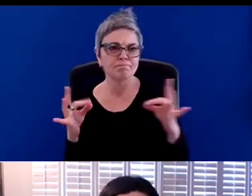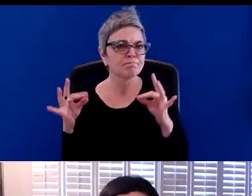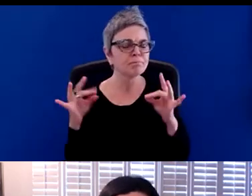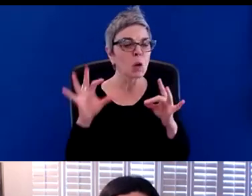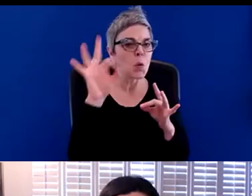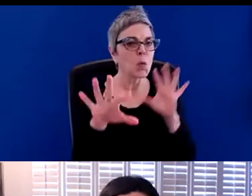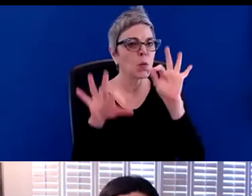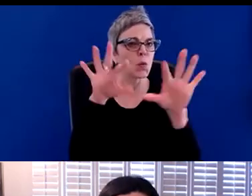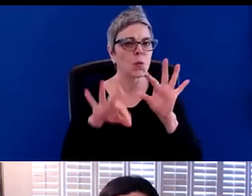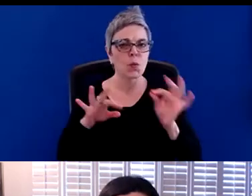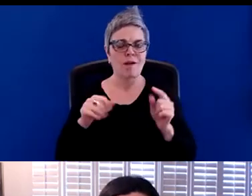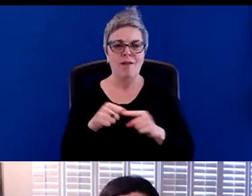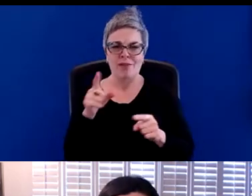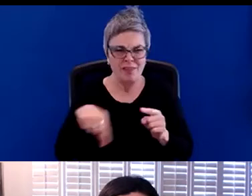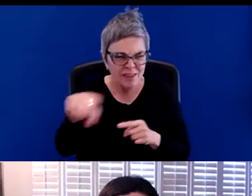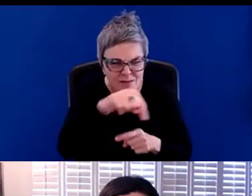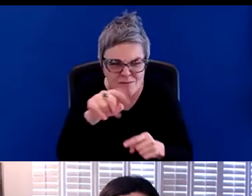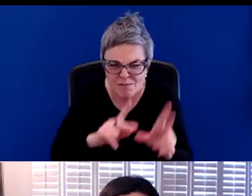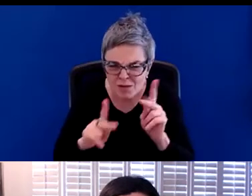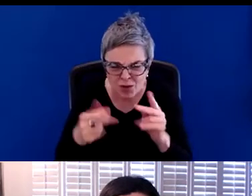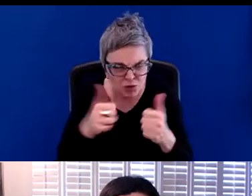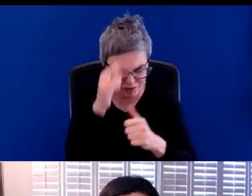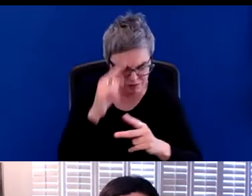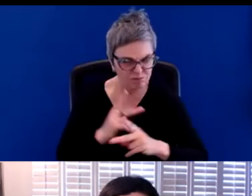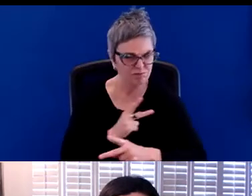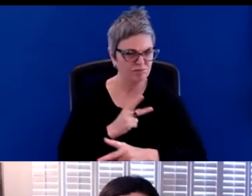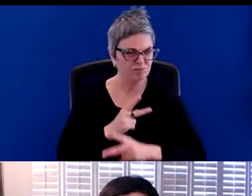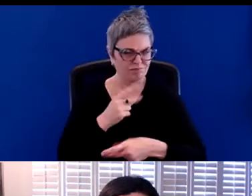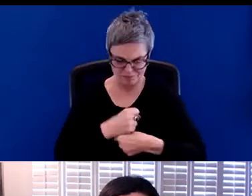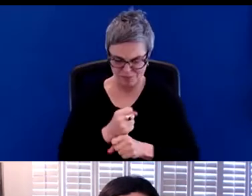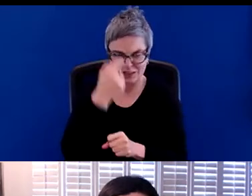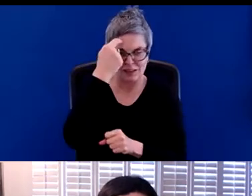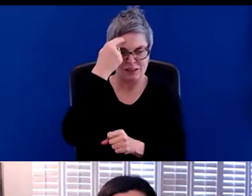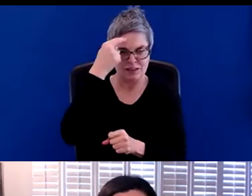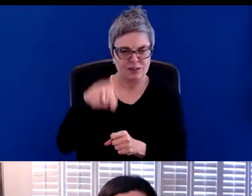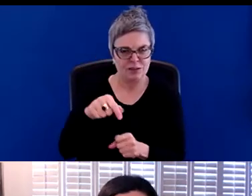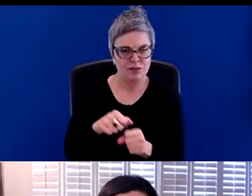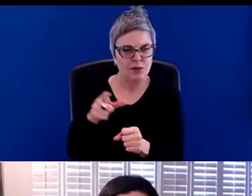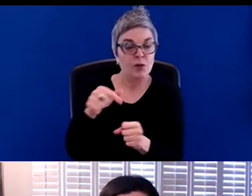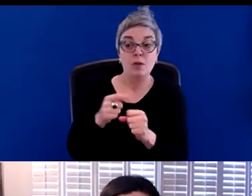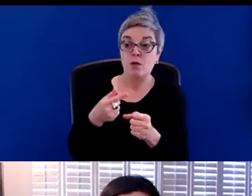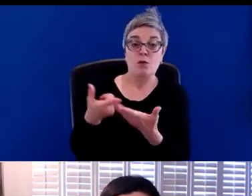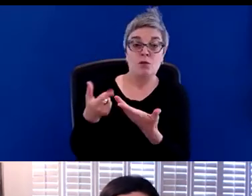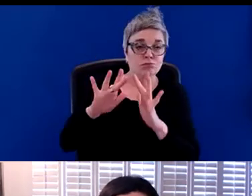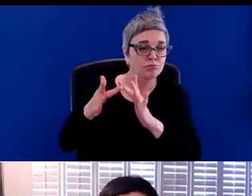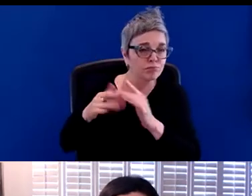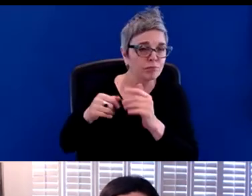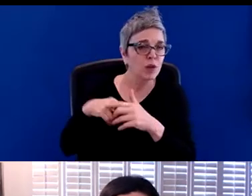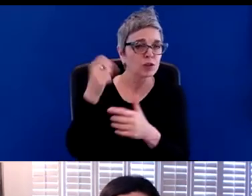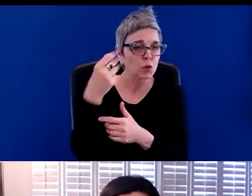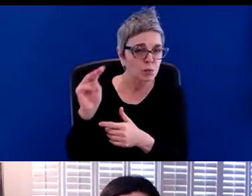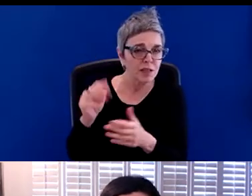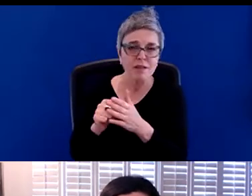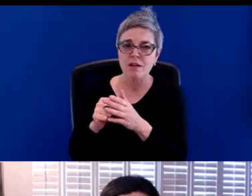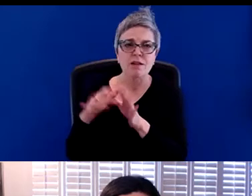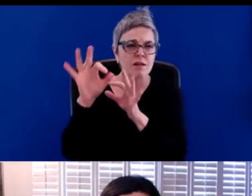mean, the everyday stress of even encountering news on social media itself creates a lot of confusion. And the other part thing